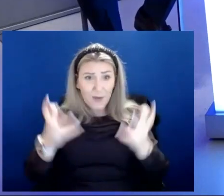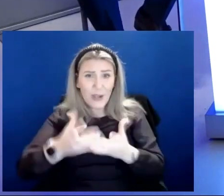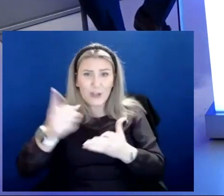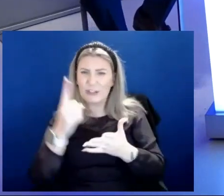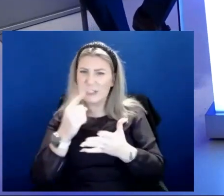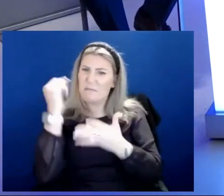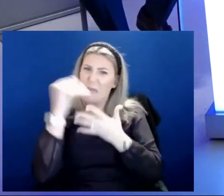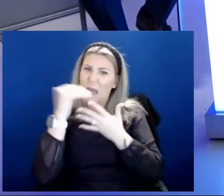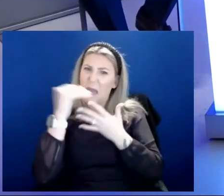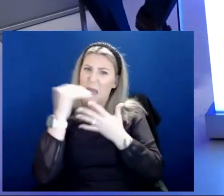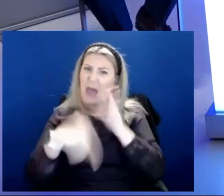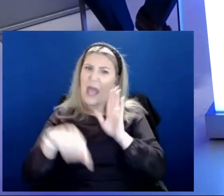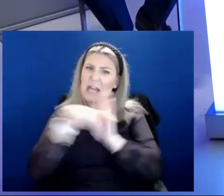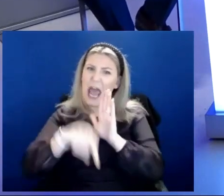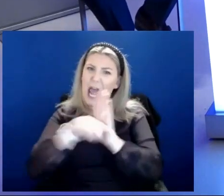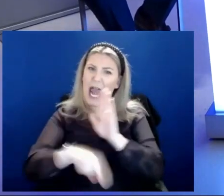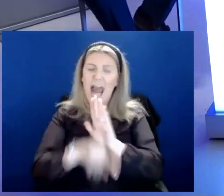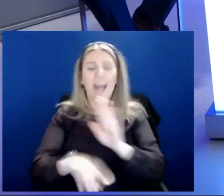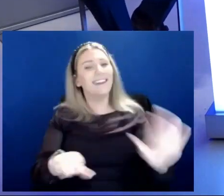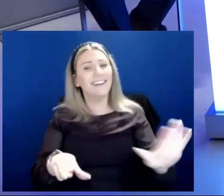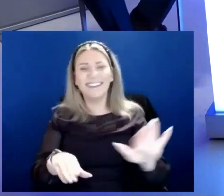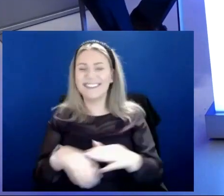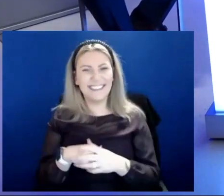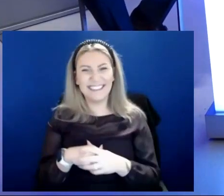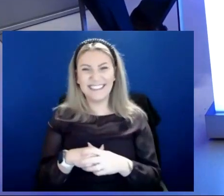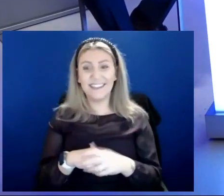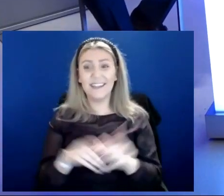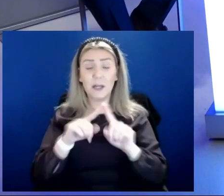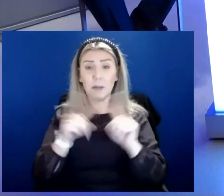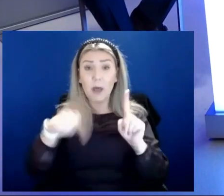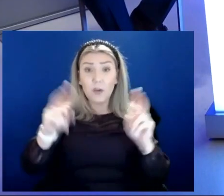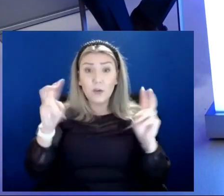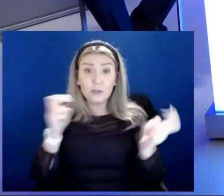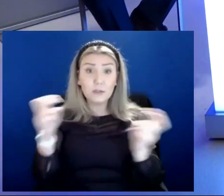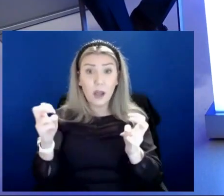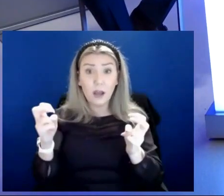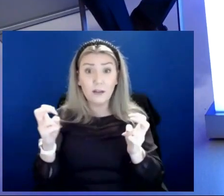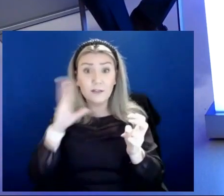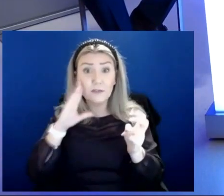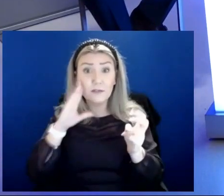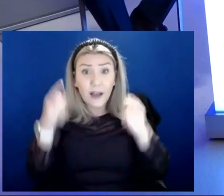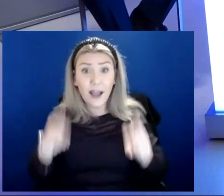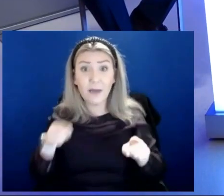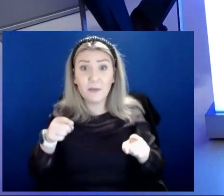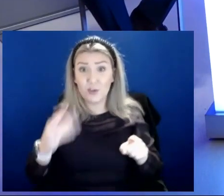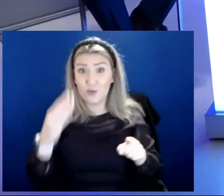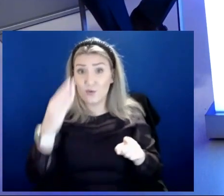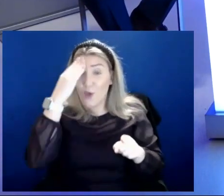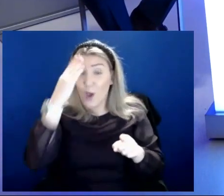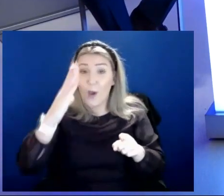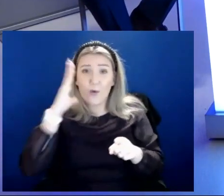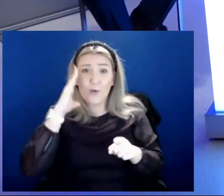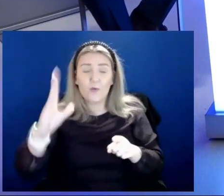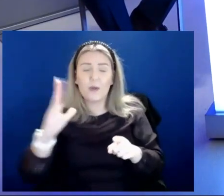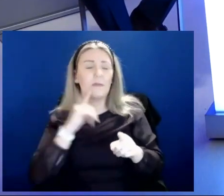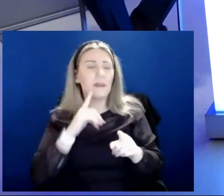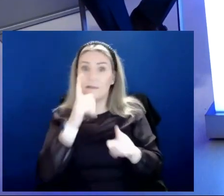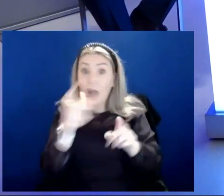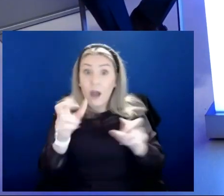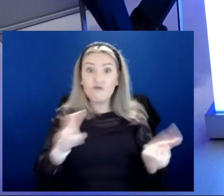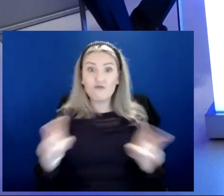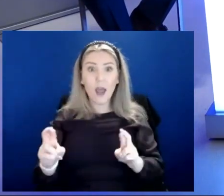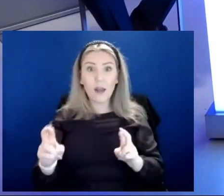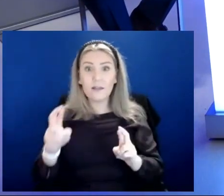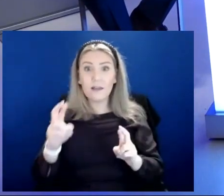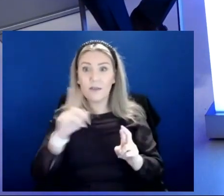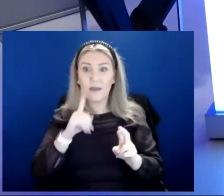bam, bam. Boom, like, boom, boom. Yeah. Like, Hey, but yay. those topics are coming, Lassen, and you know they are, and I'm going to be totally caught off guard. I'm going to be having my coffee